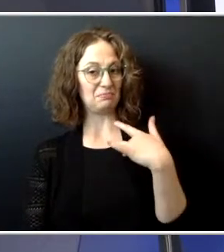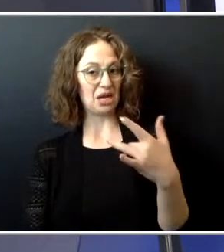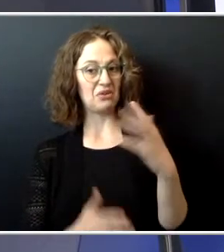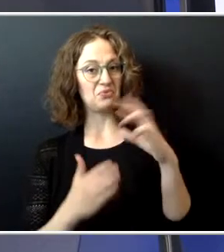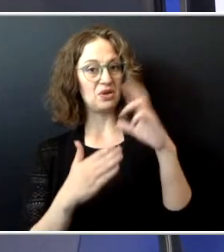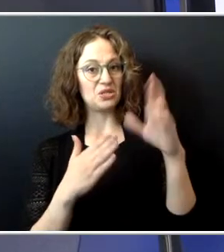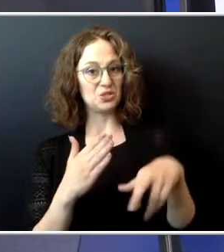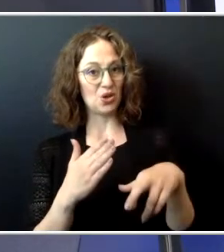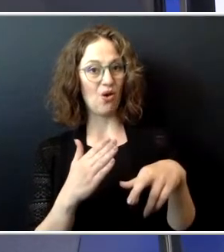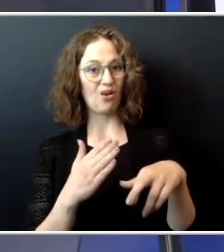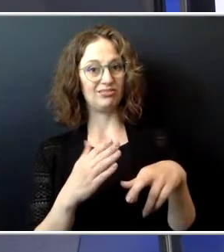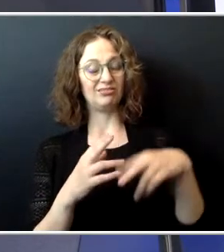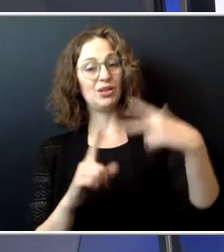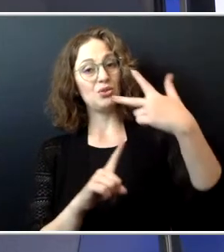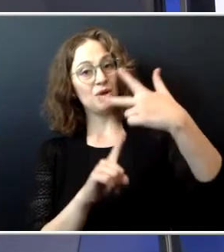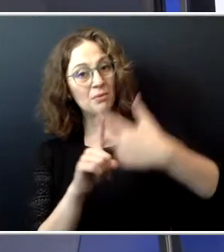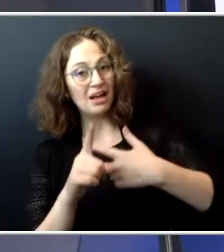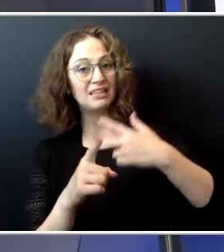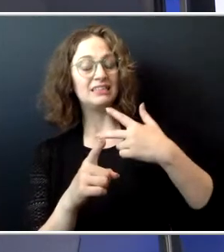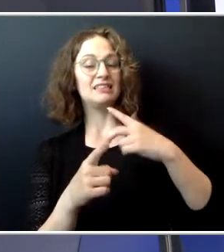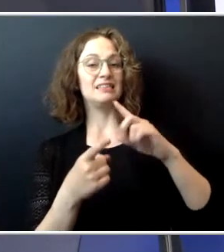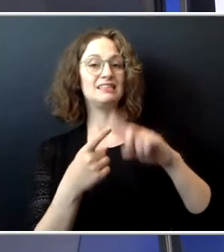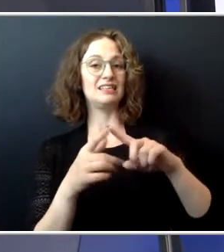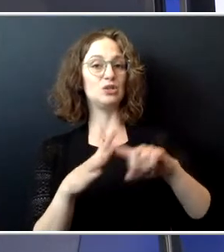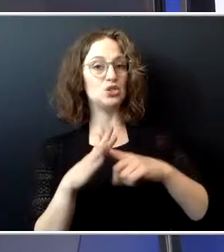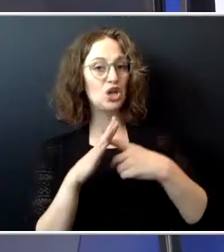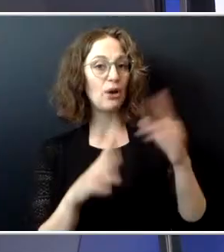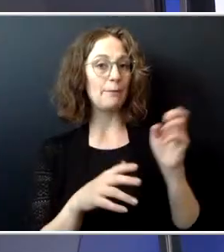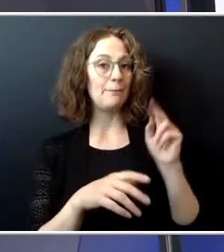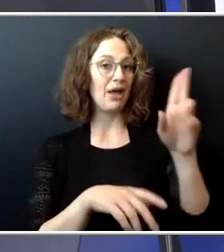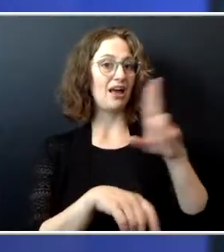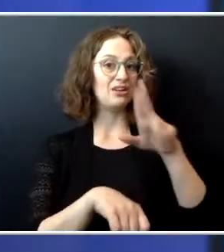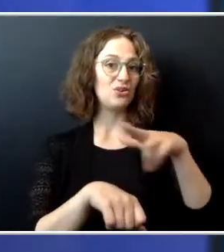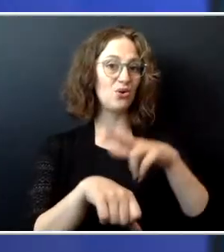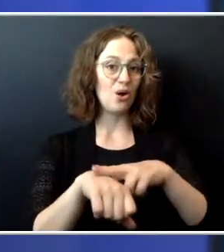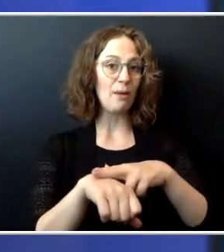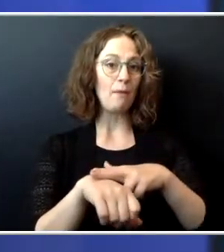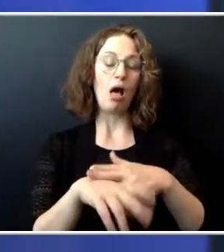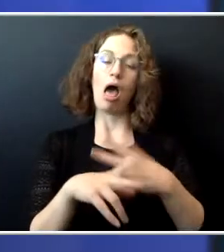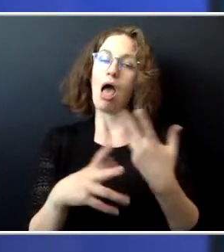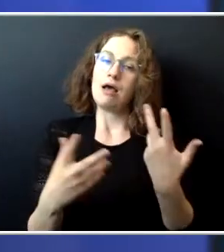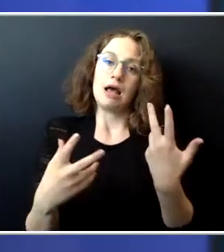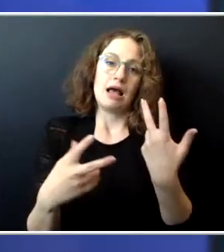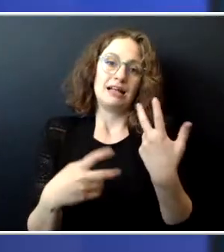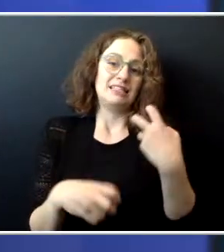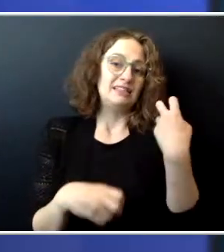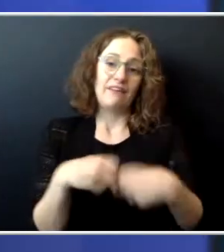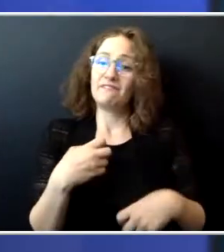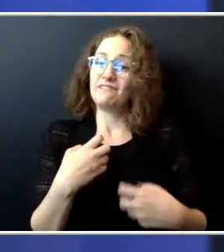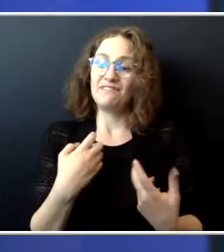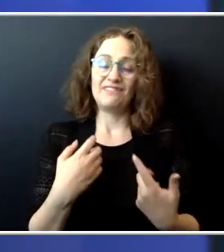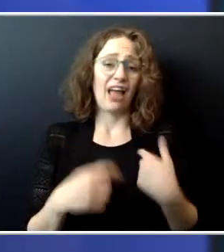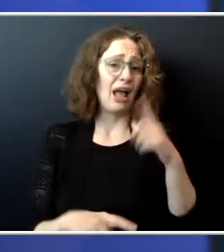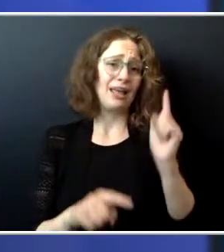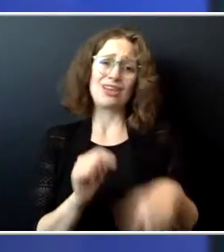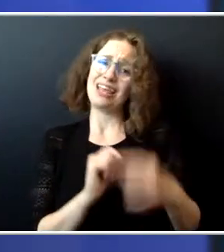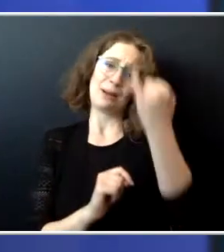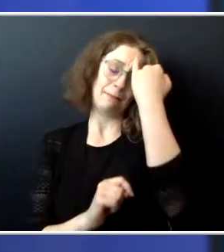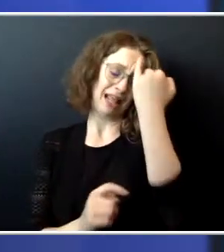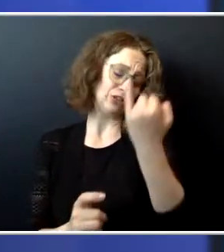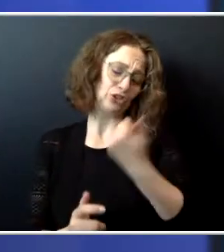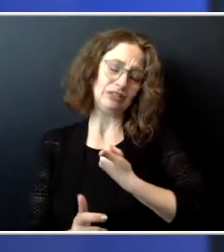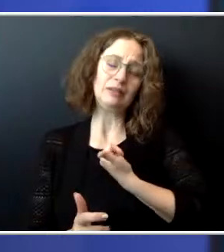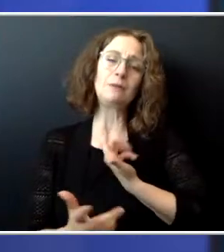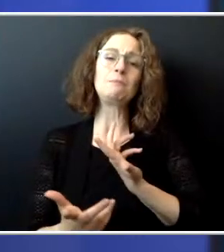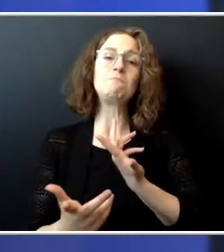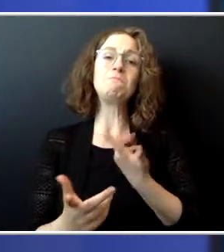to normal levels? It's just so tough. I couldn't imagine. Basically, so like I mentioned